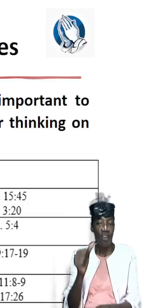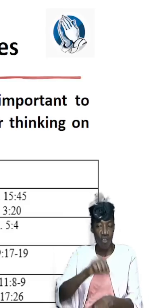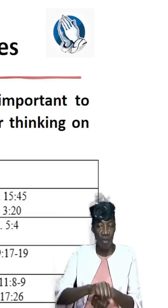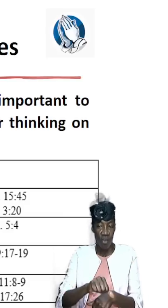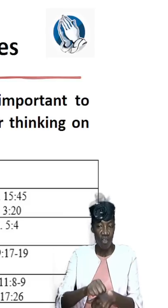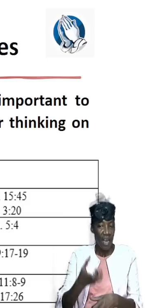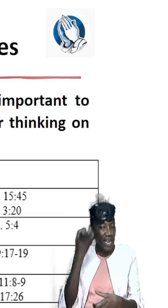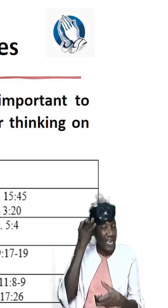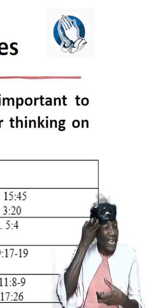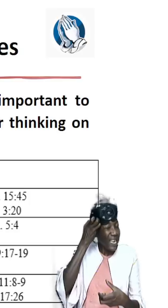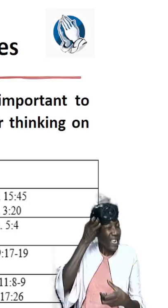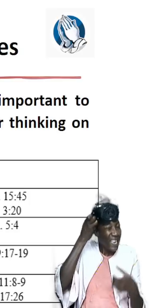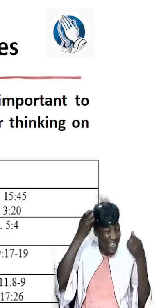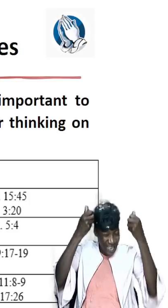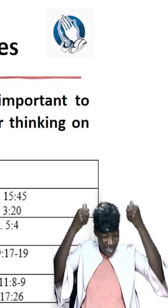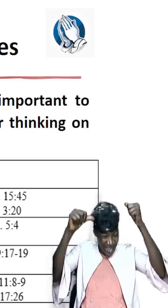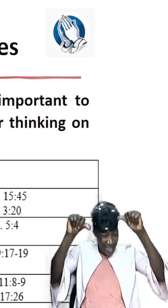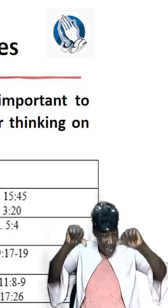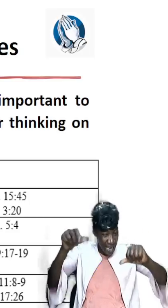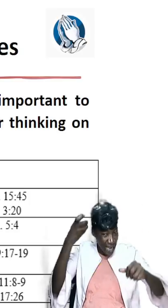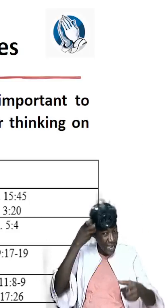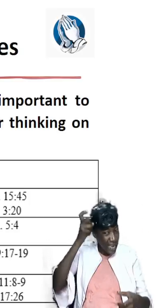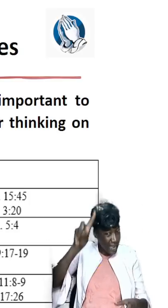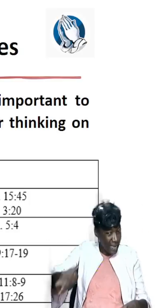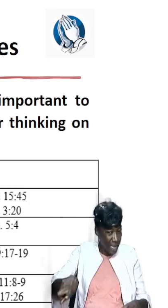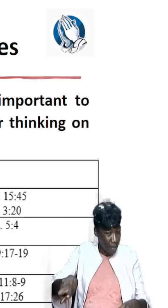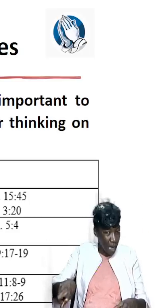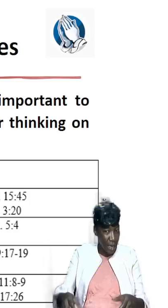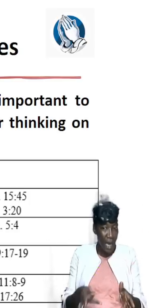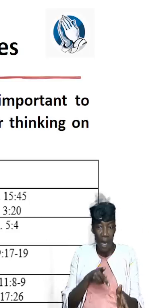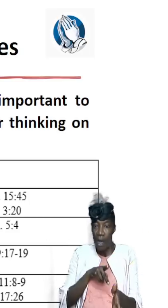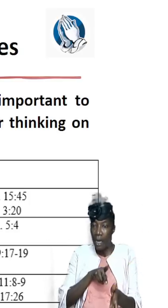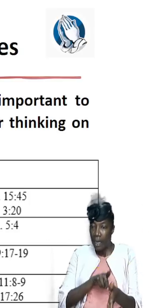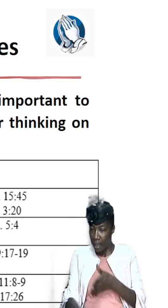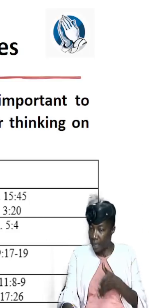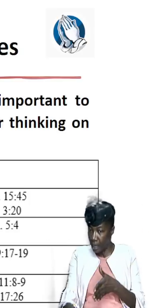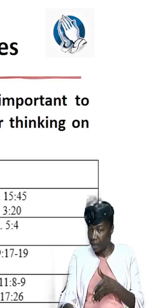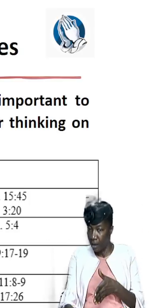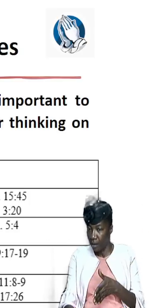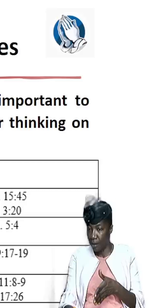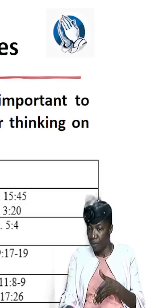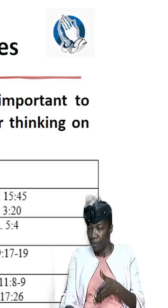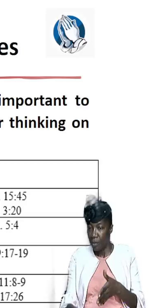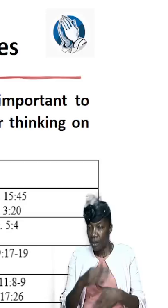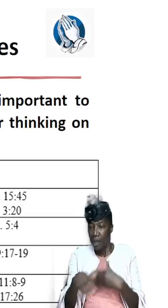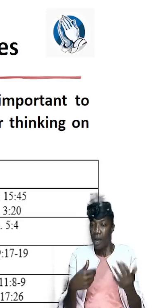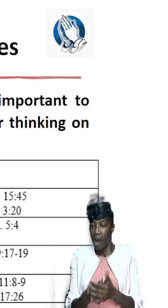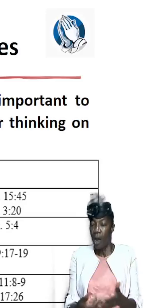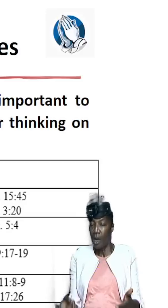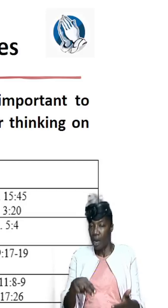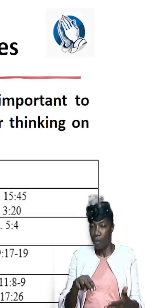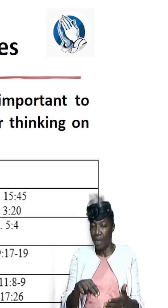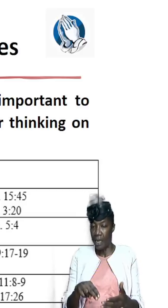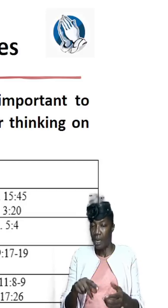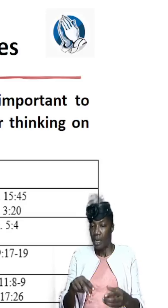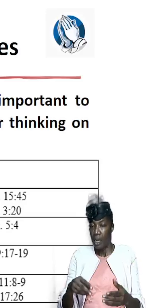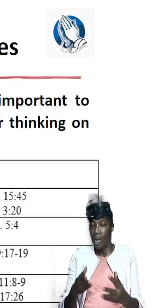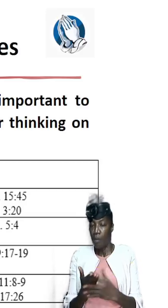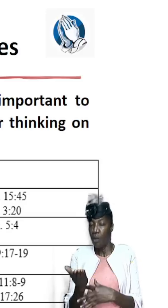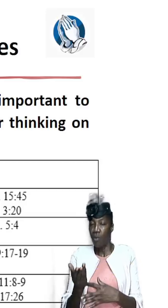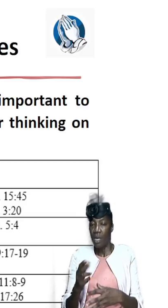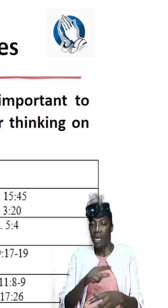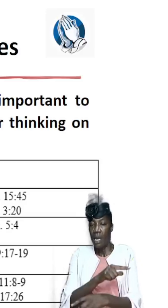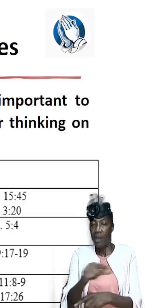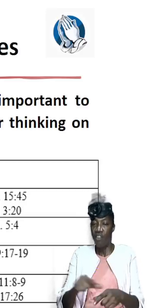with humankind that was there were wiped out. And so this all happened between Genesis chapter 1 verse